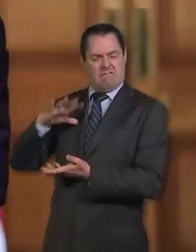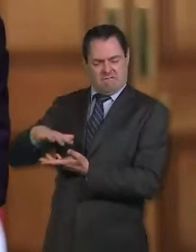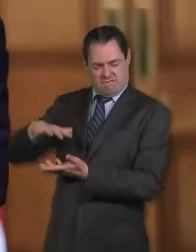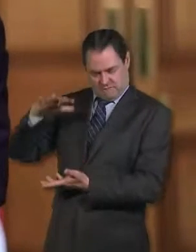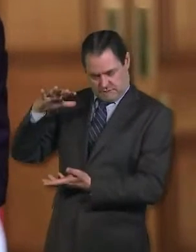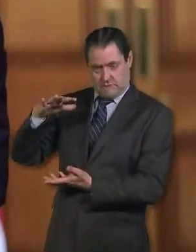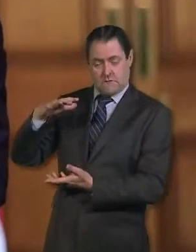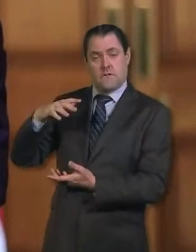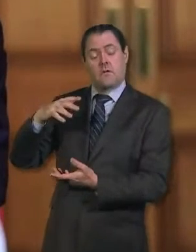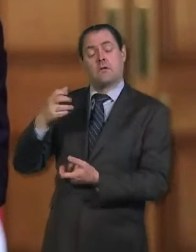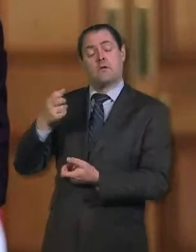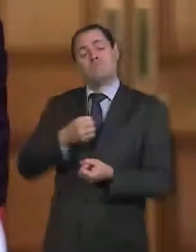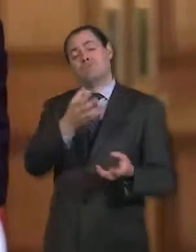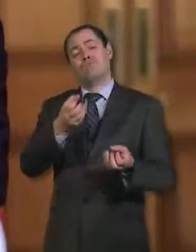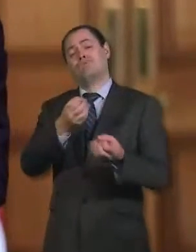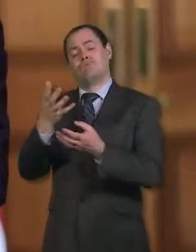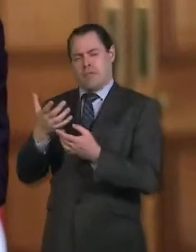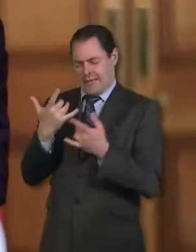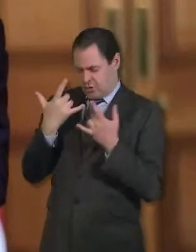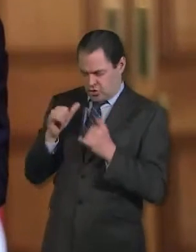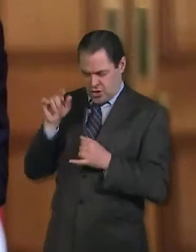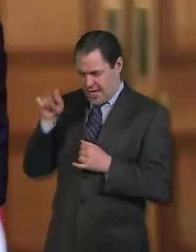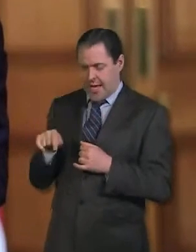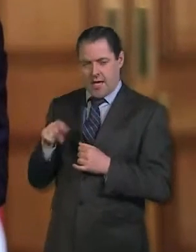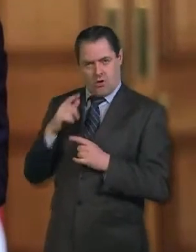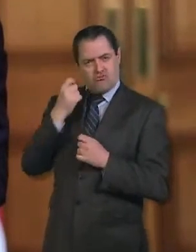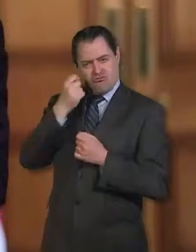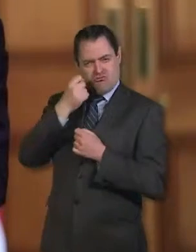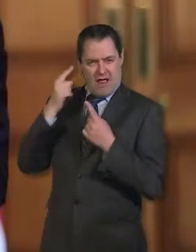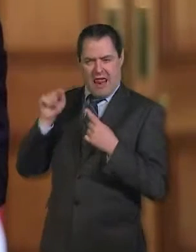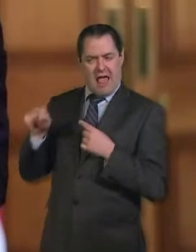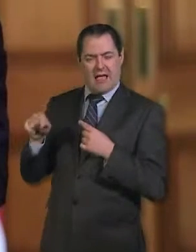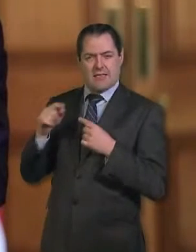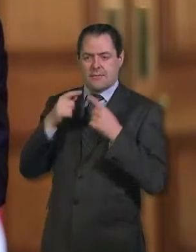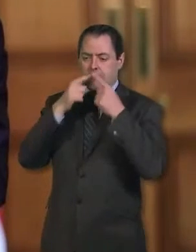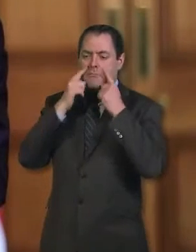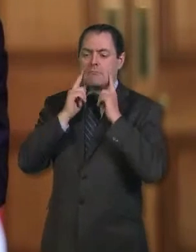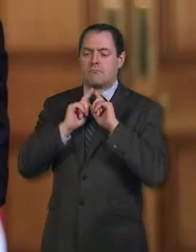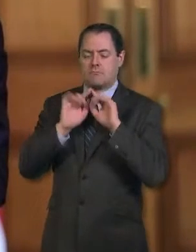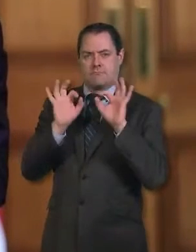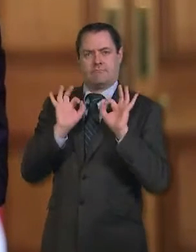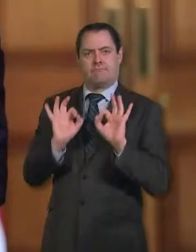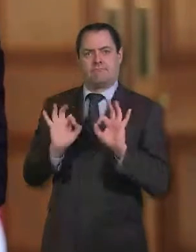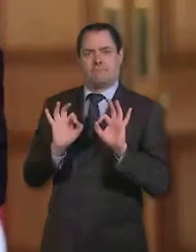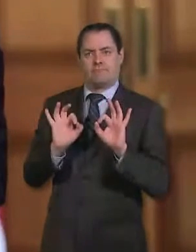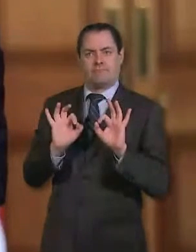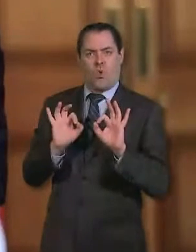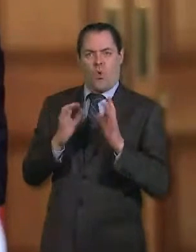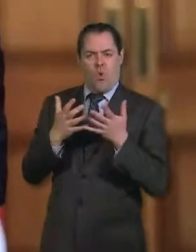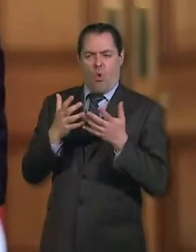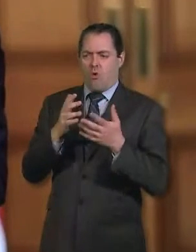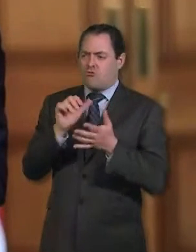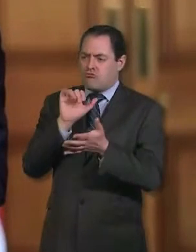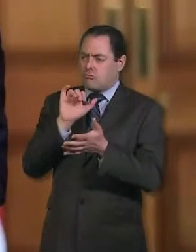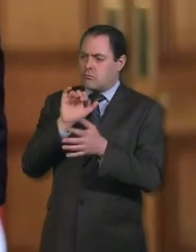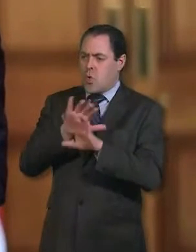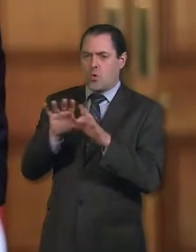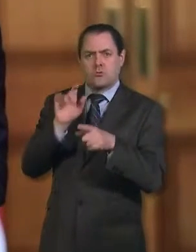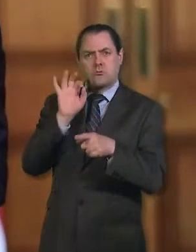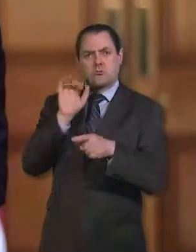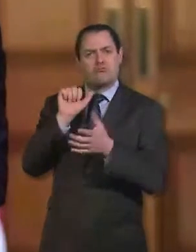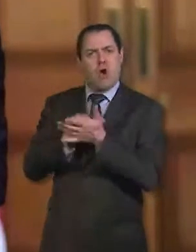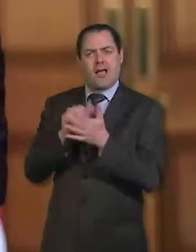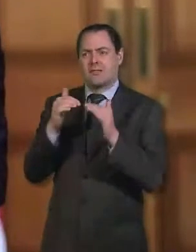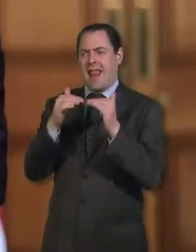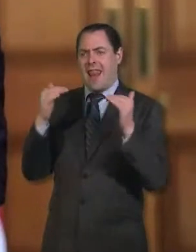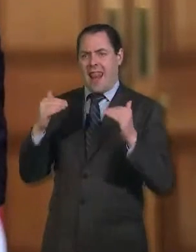checking them that they didn't fit the requirements, and we then withdrew those, and we acted as fast as we could